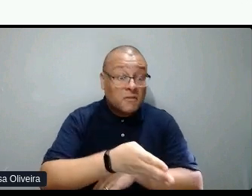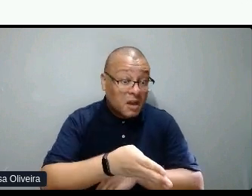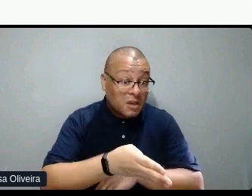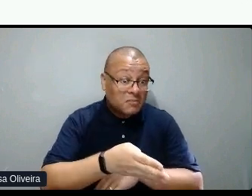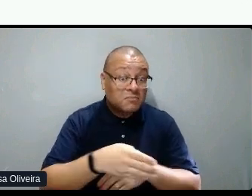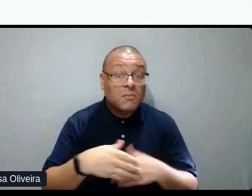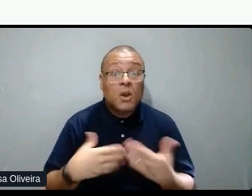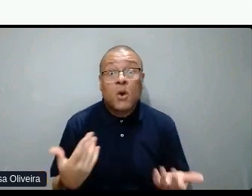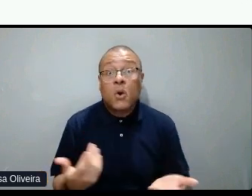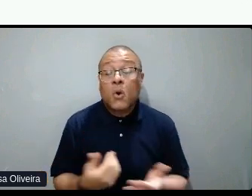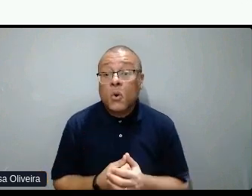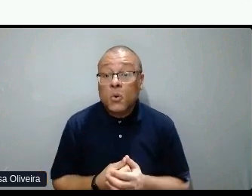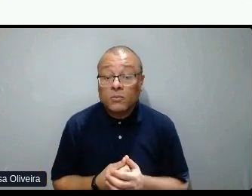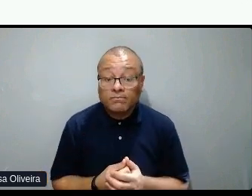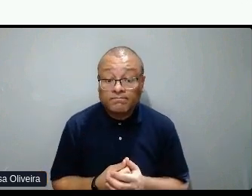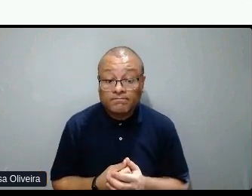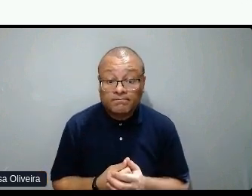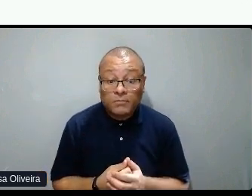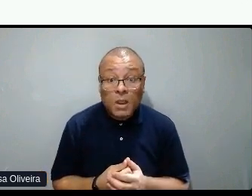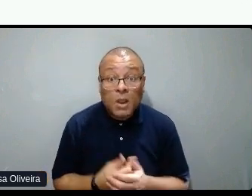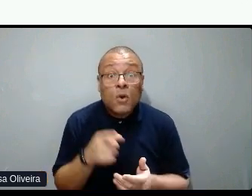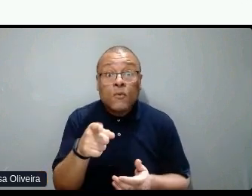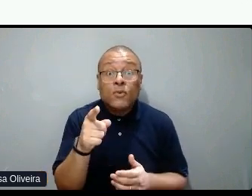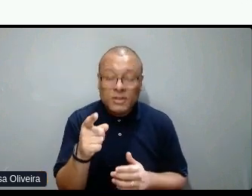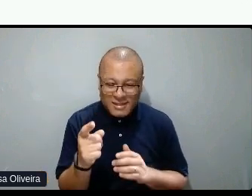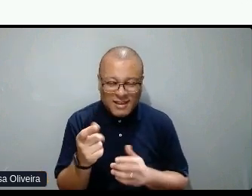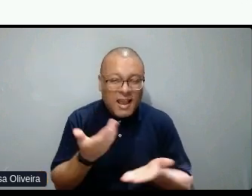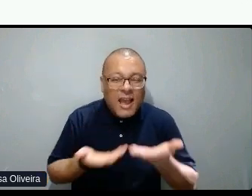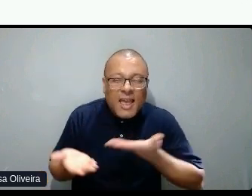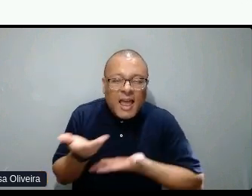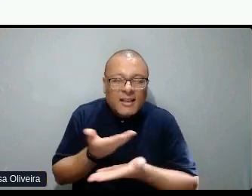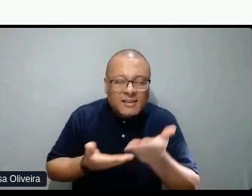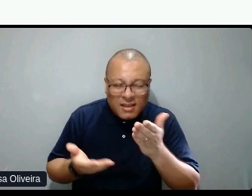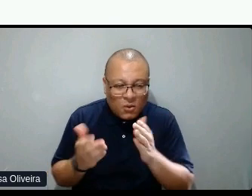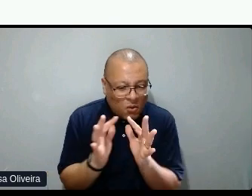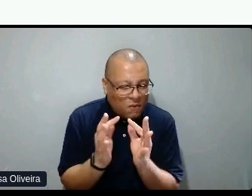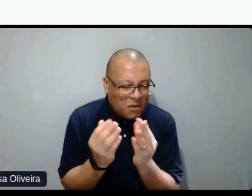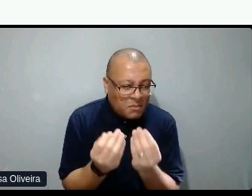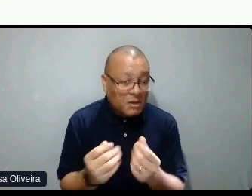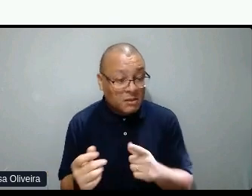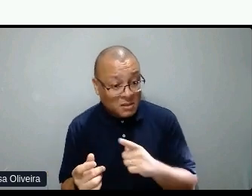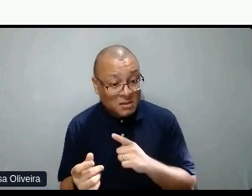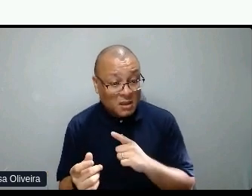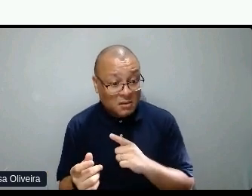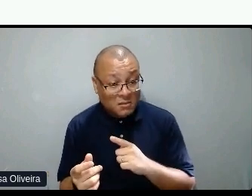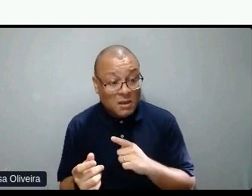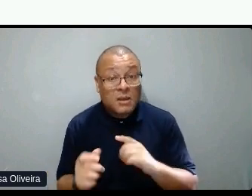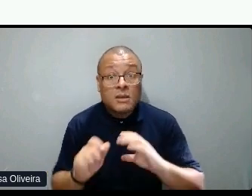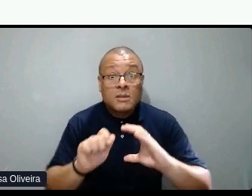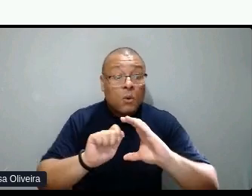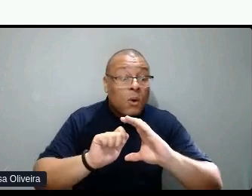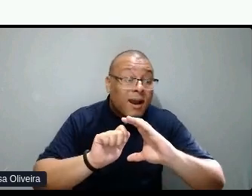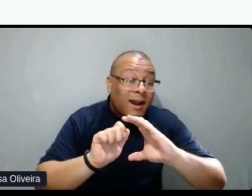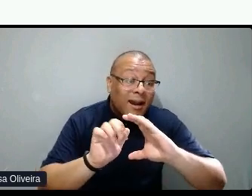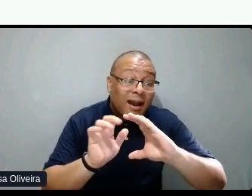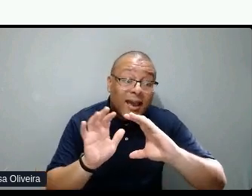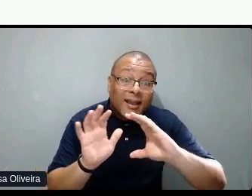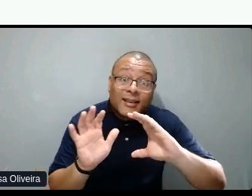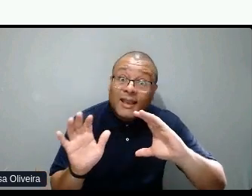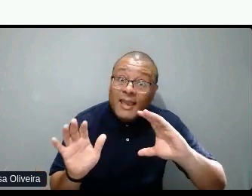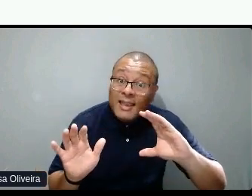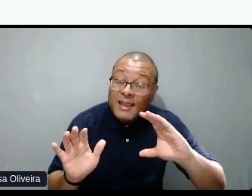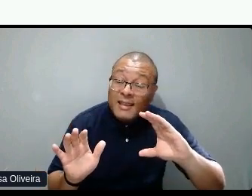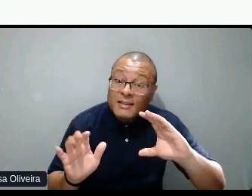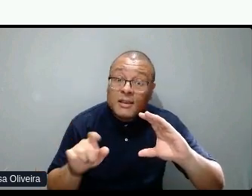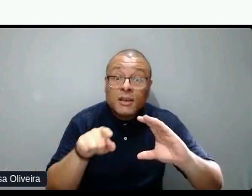citizenship, um, what relations are you in. All of these are things that characterize us, but they're also things